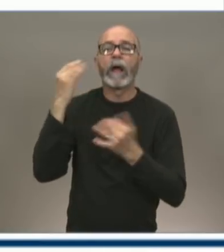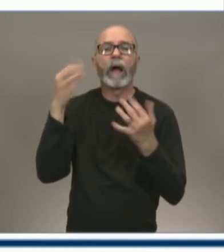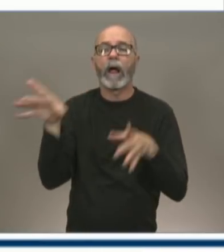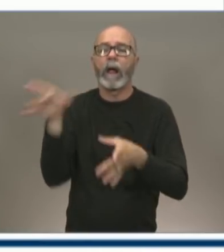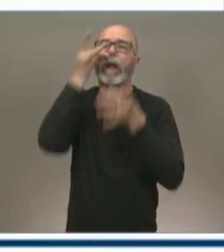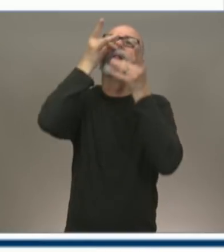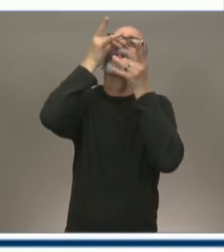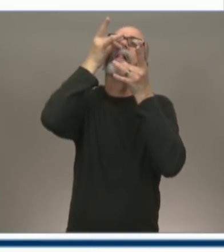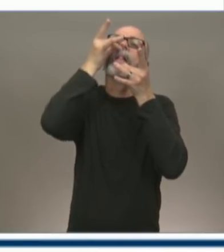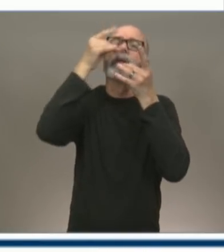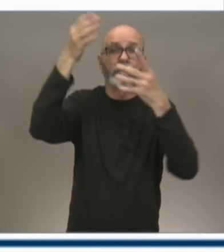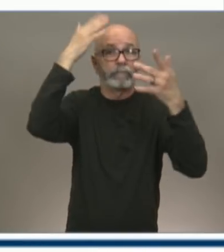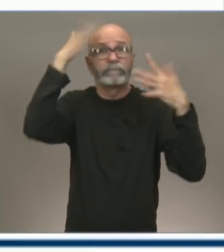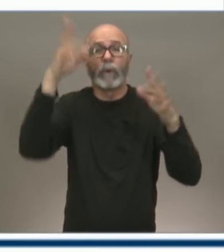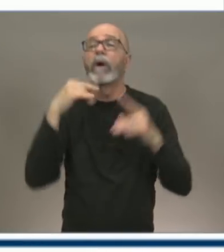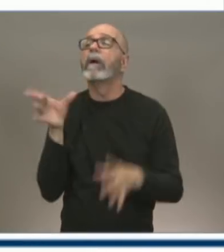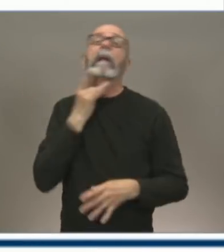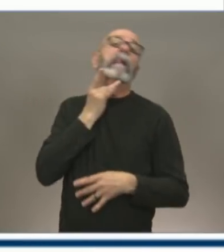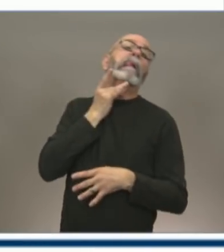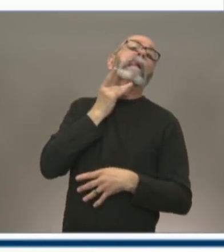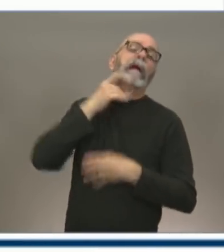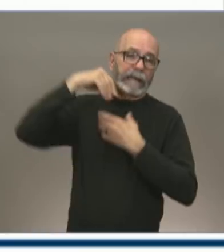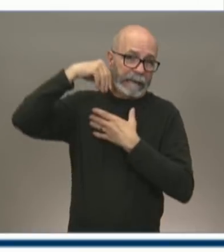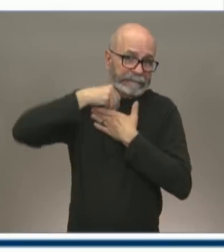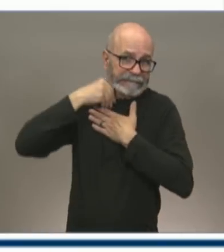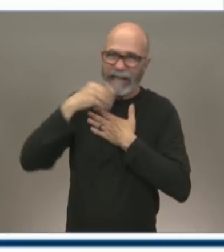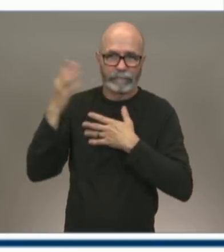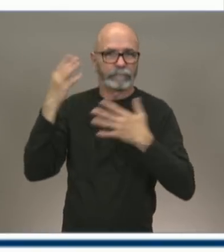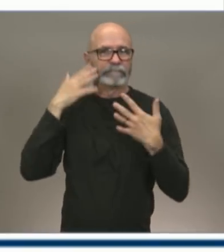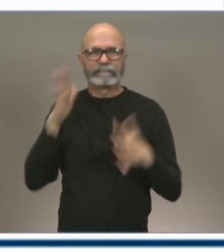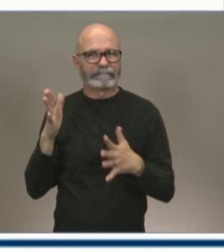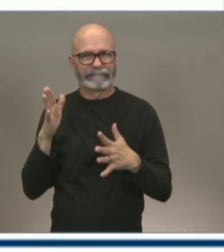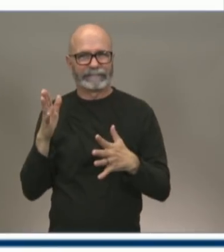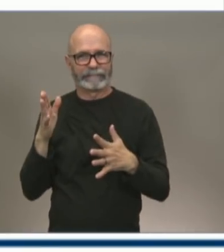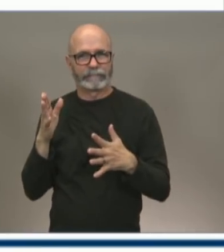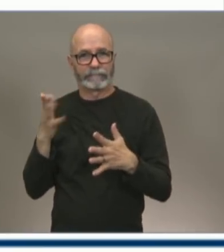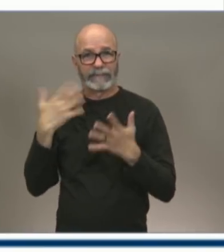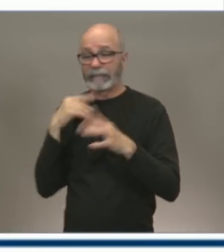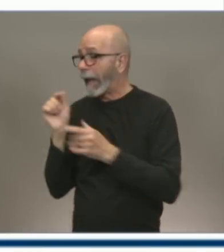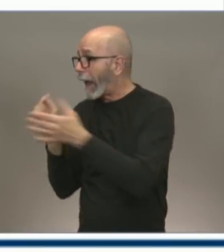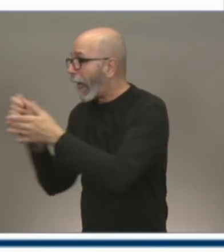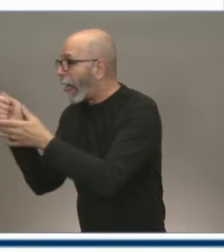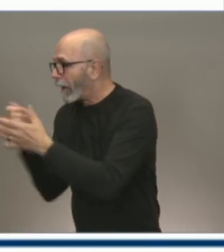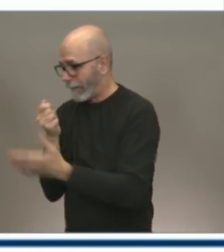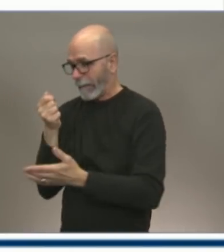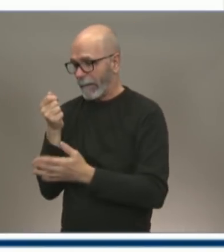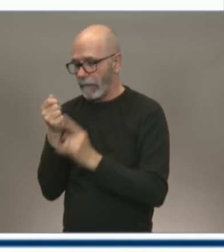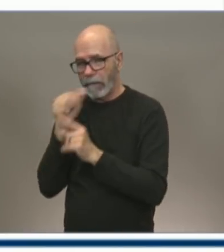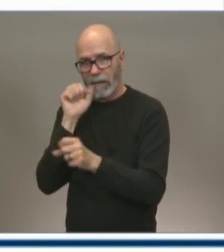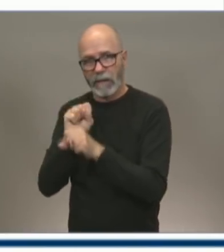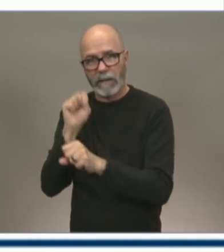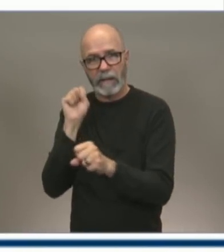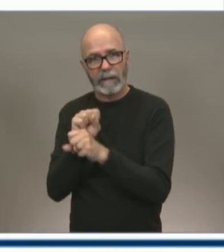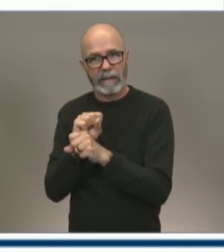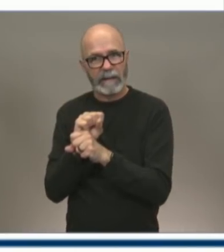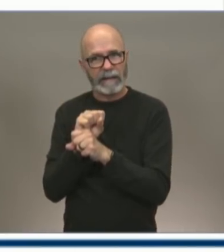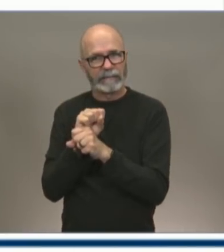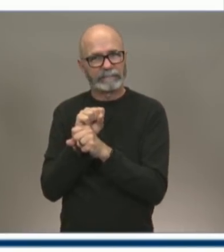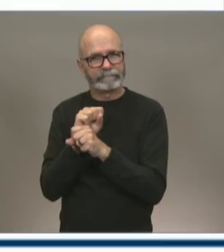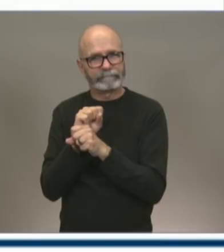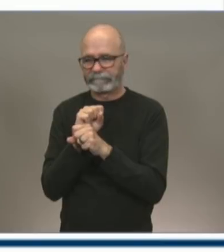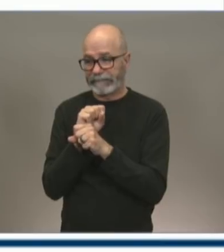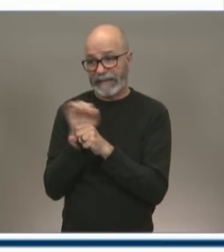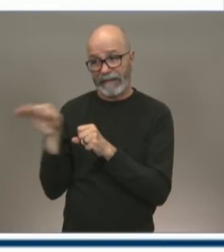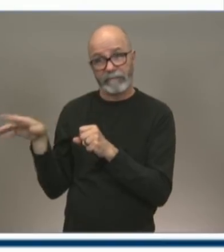So having a test doesn't work. So the standard definition we've come up with and has been working with the clinical